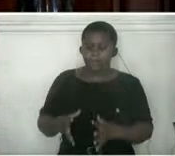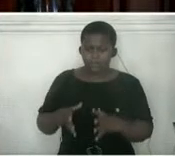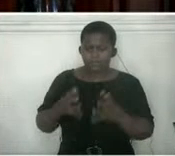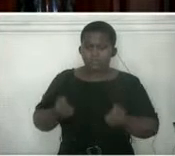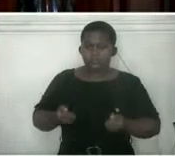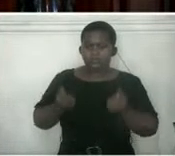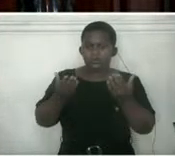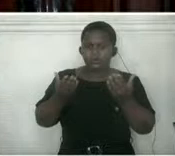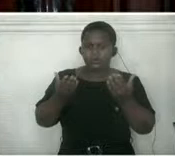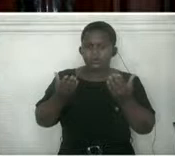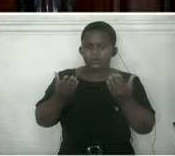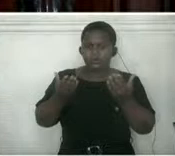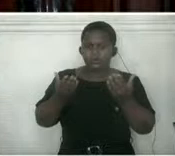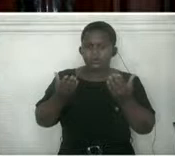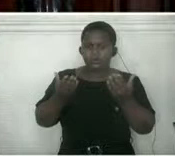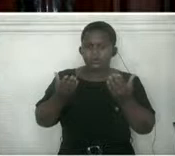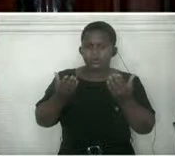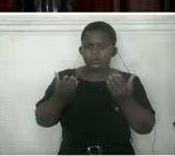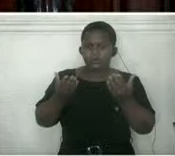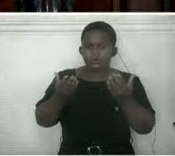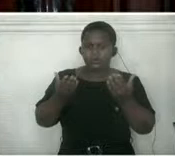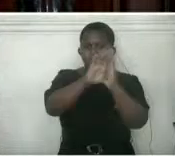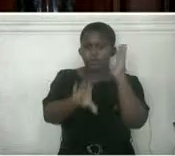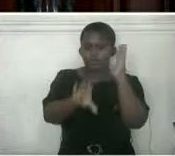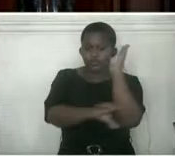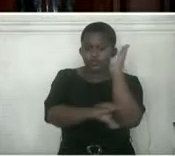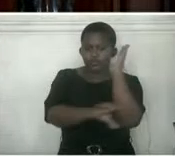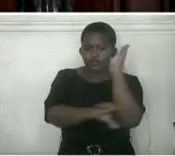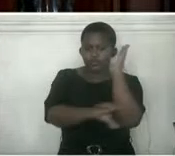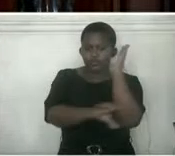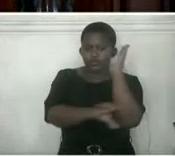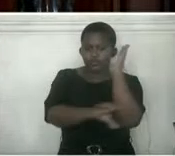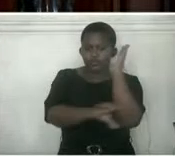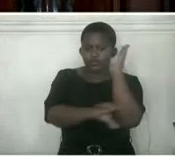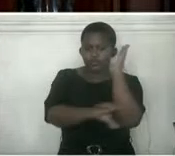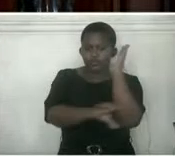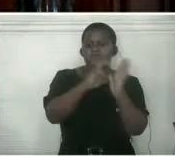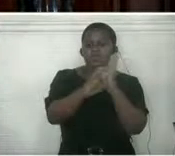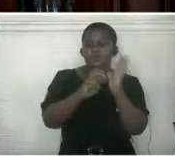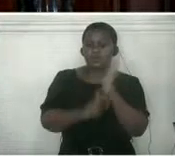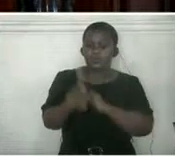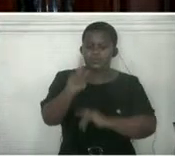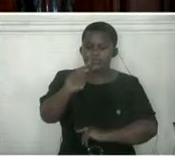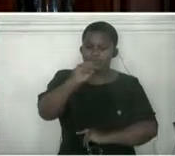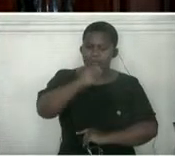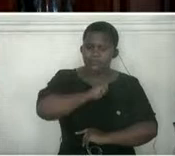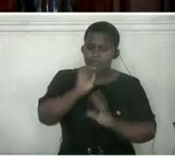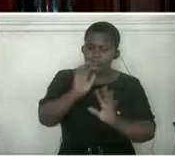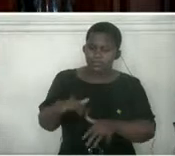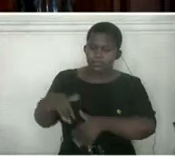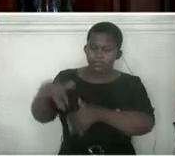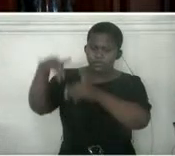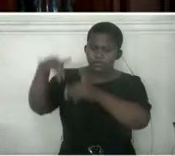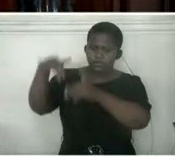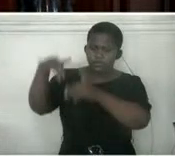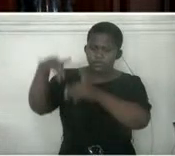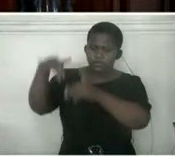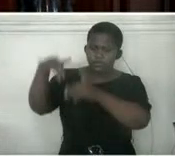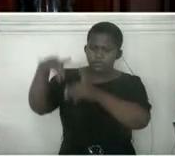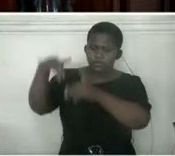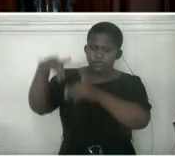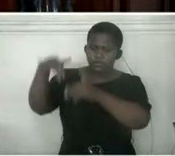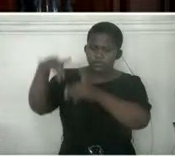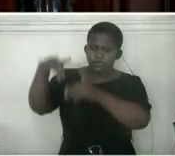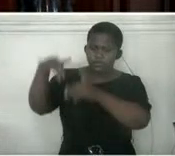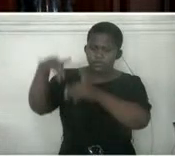provided for in the Constitution and the Standing Rules of the KZN Legislature. Standing Rule 44 of the